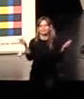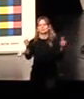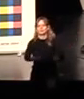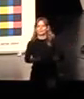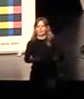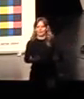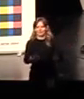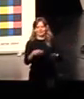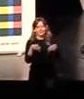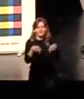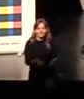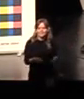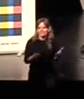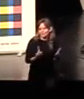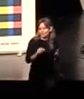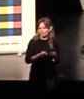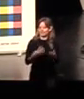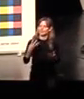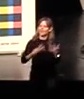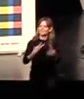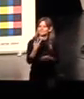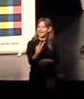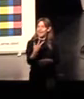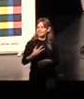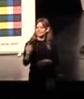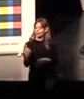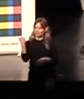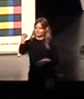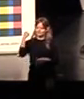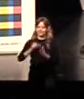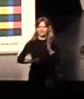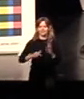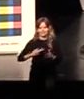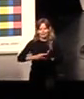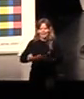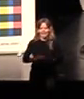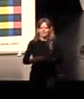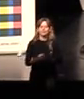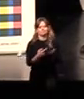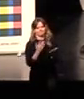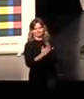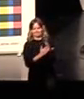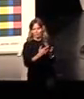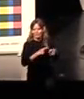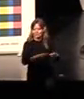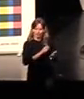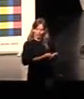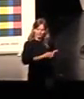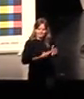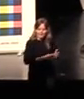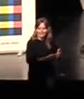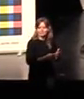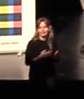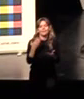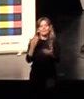dit foundation en politieke in 19e the one and although the idea of is musea hebben sinds de was never